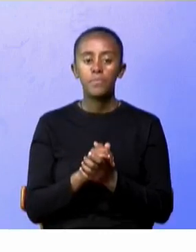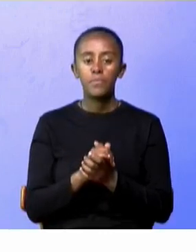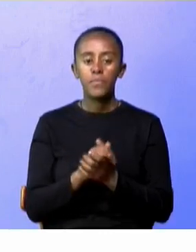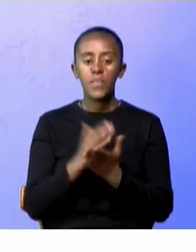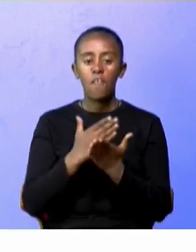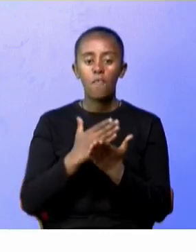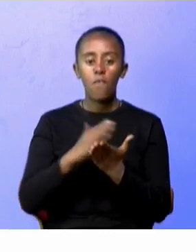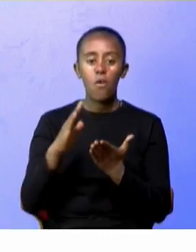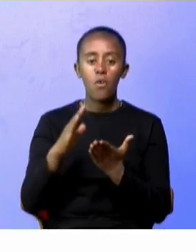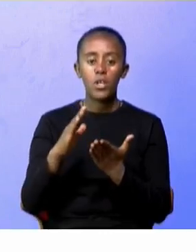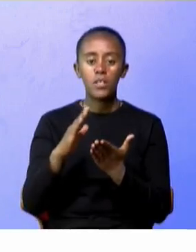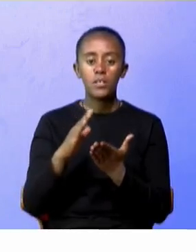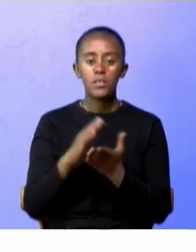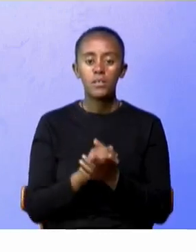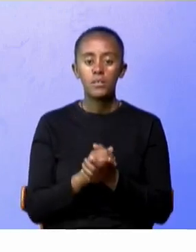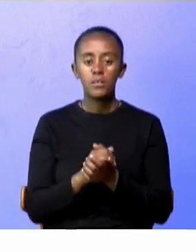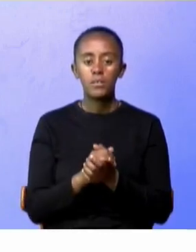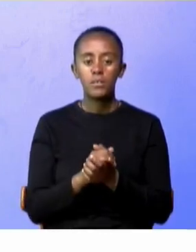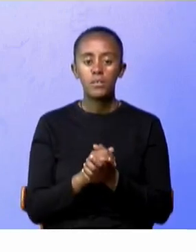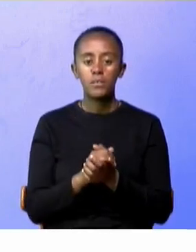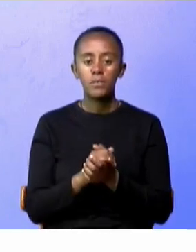avoid,